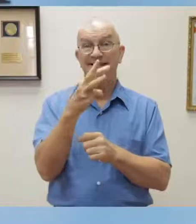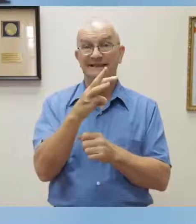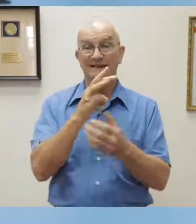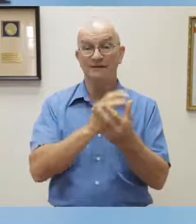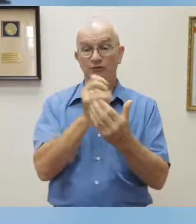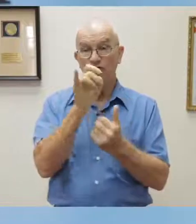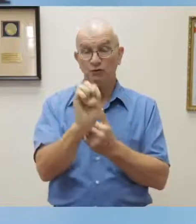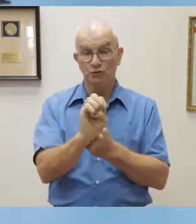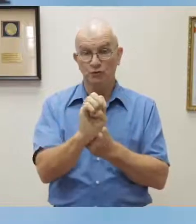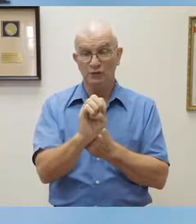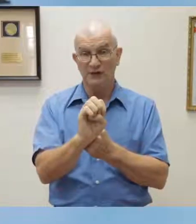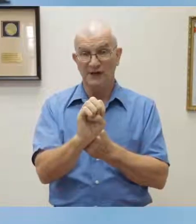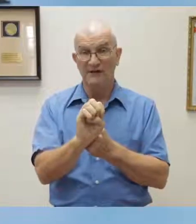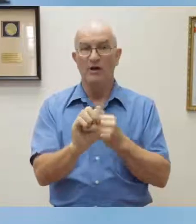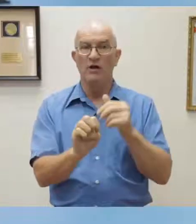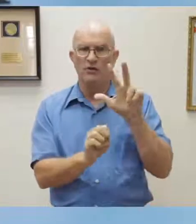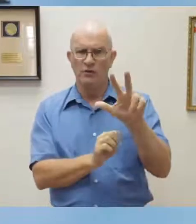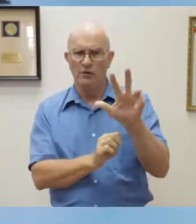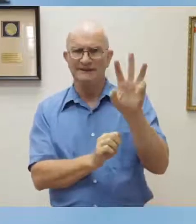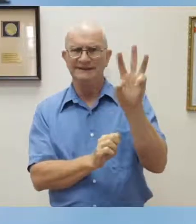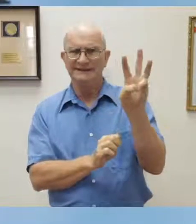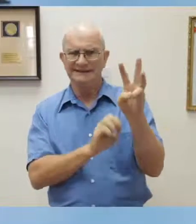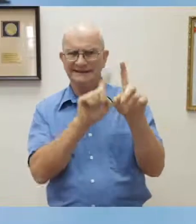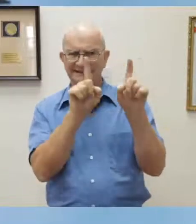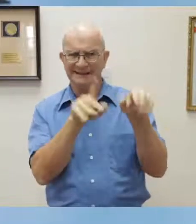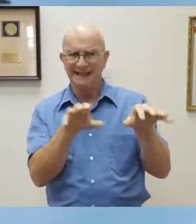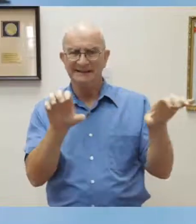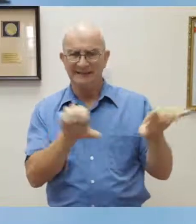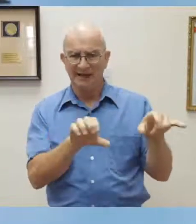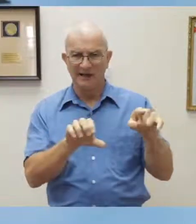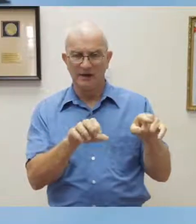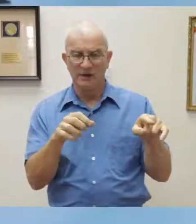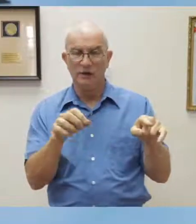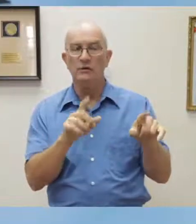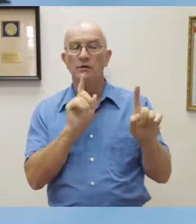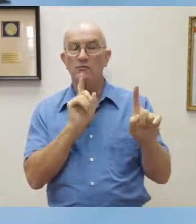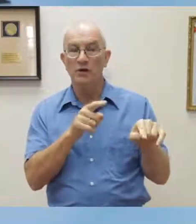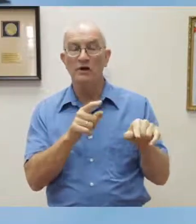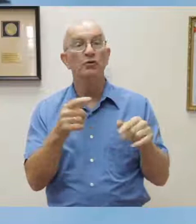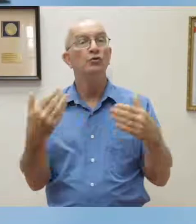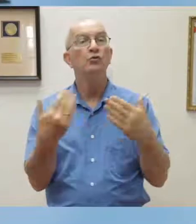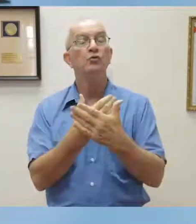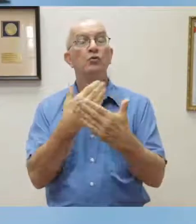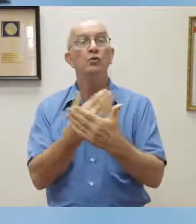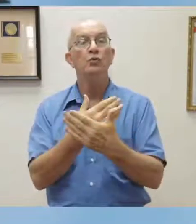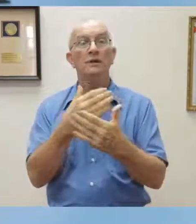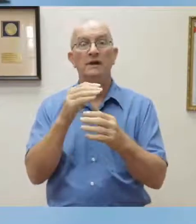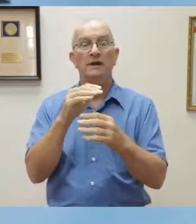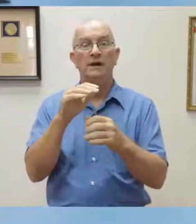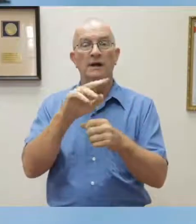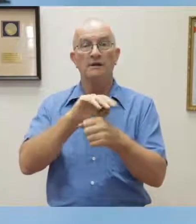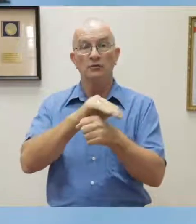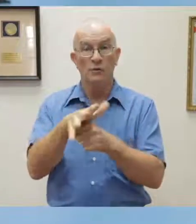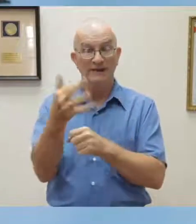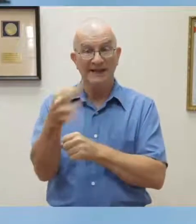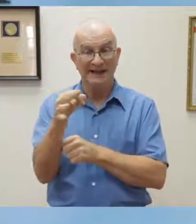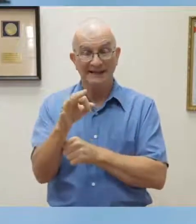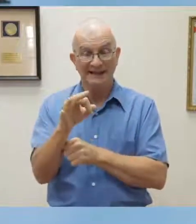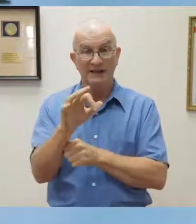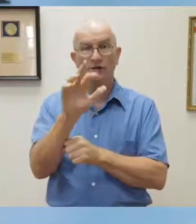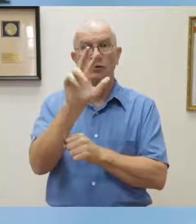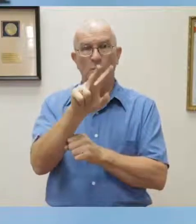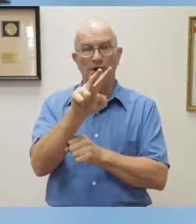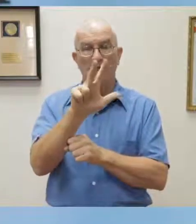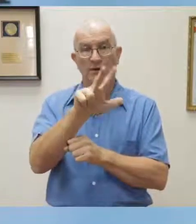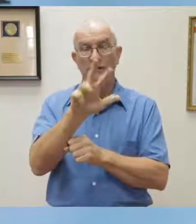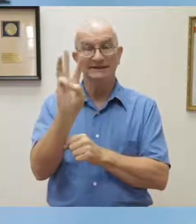the 36 tests conducted, we are reporting 12 new cases. This brings our total number of